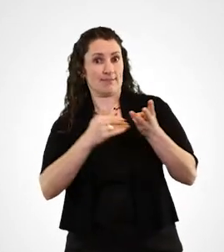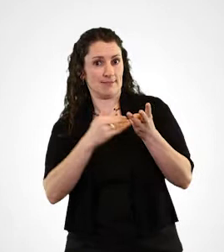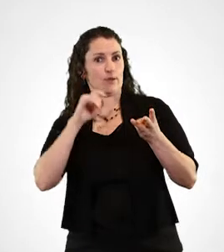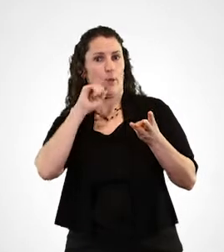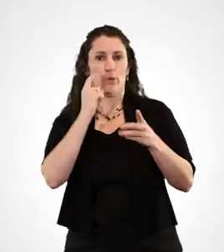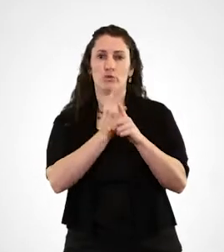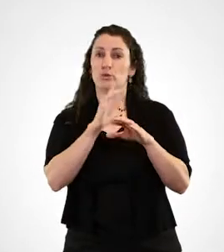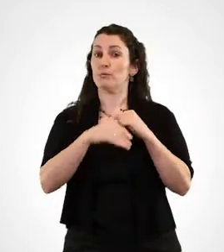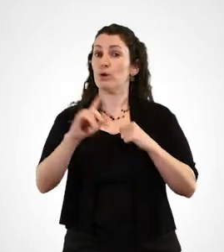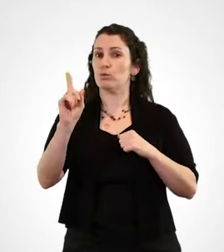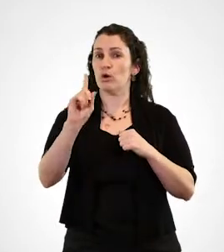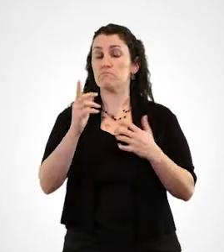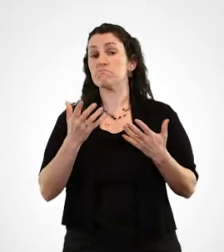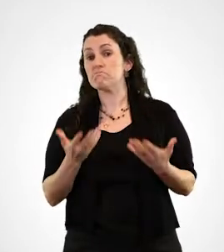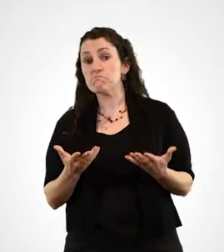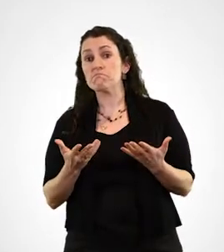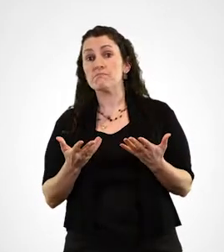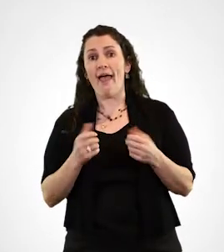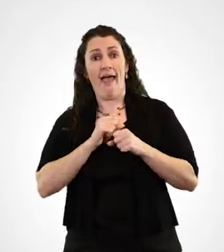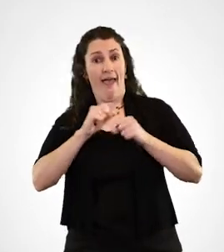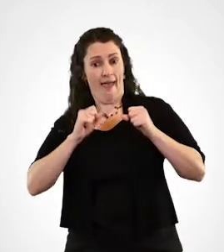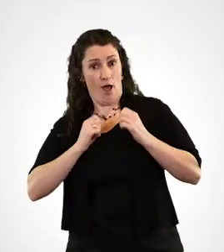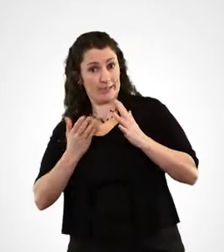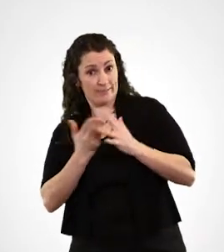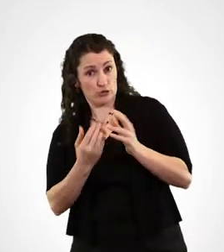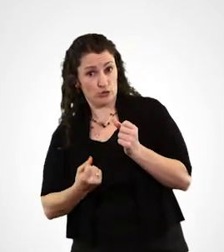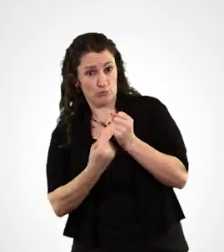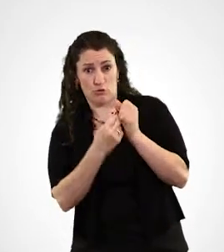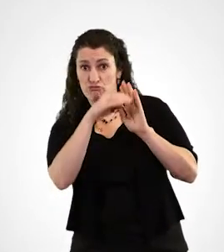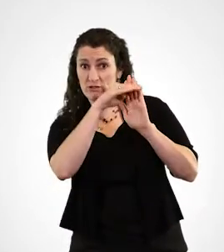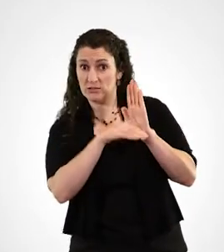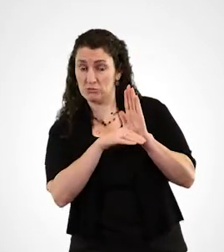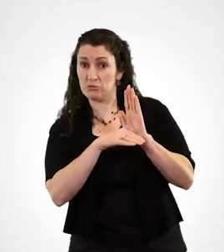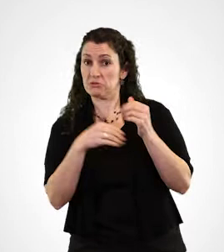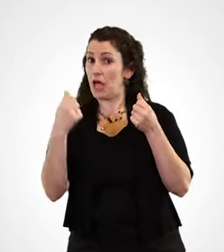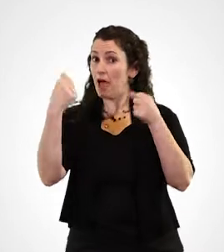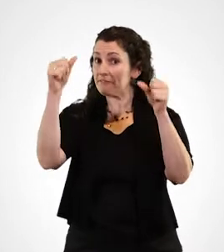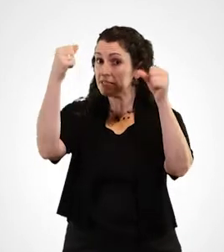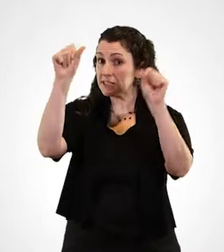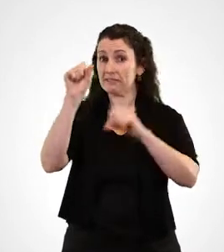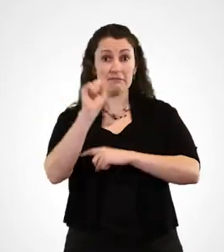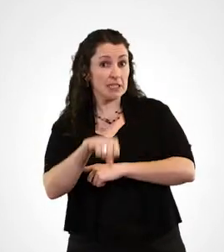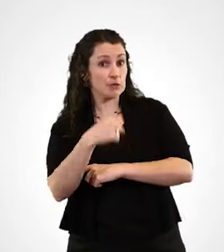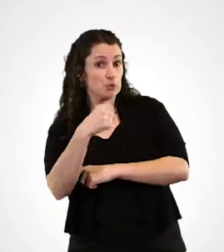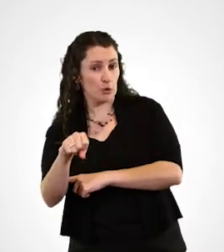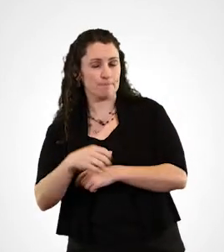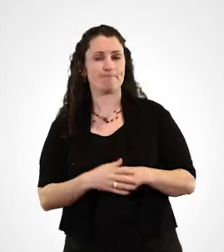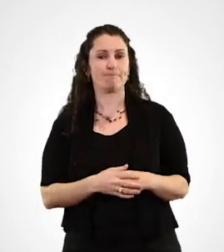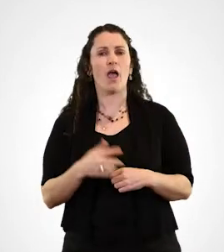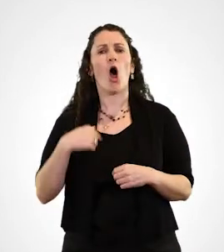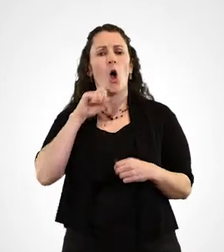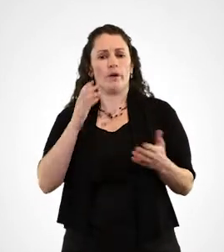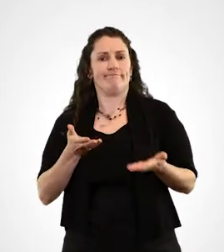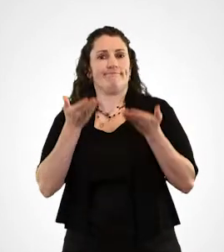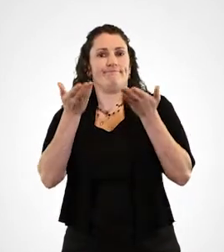today is how effective is this vocabulary intervention? So we'll take a look at some